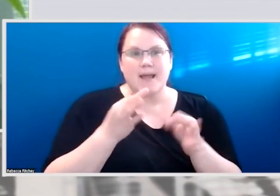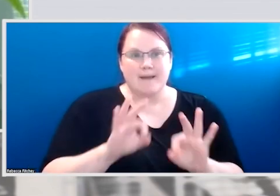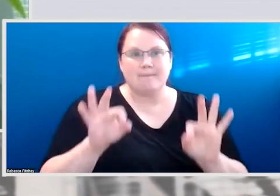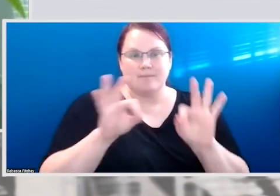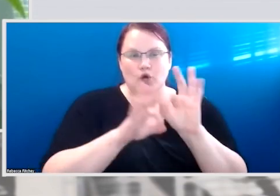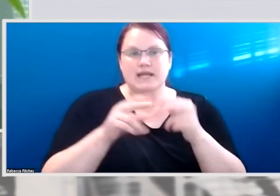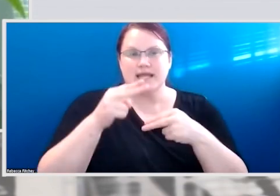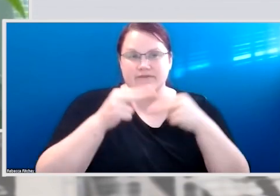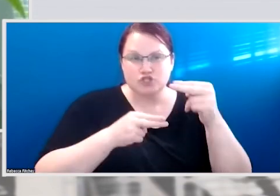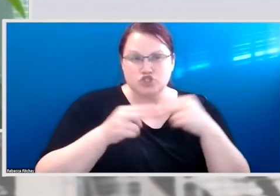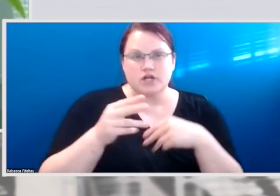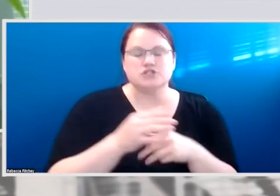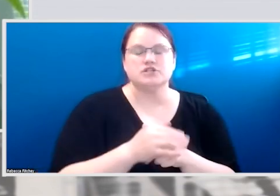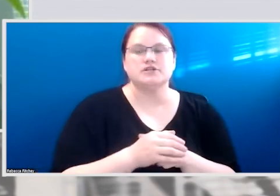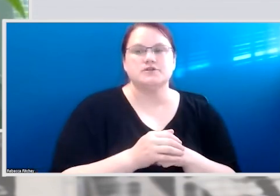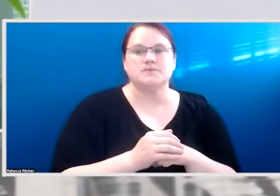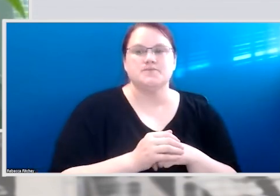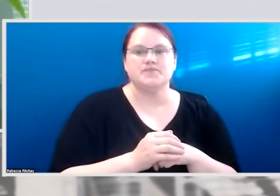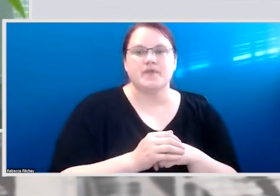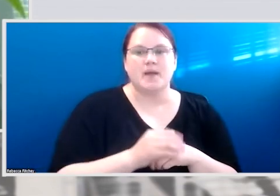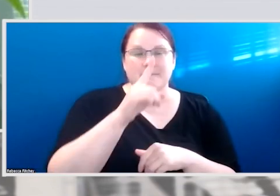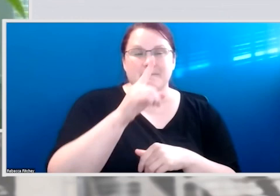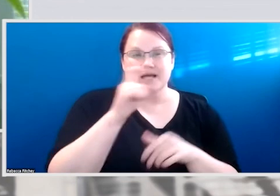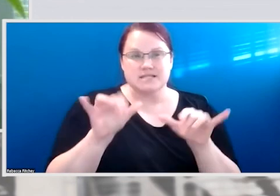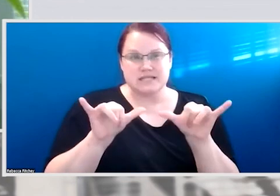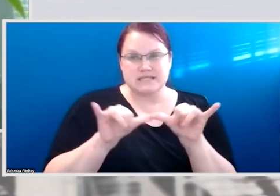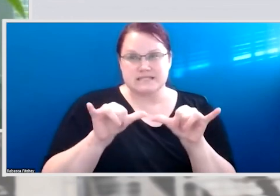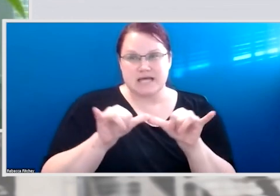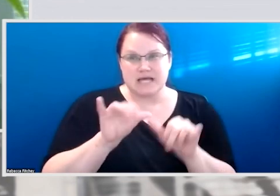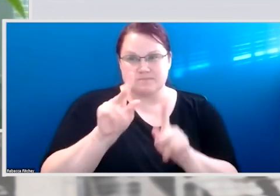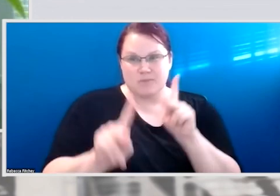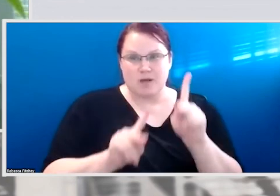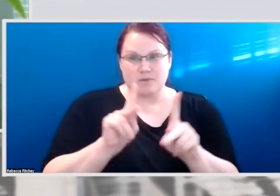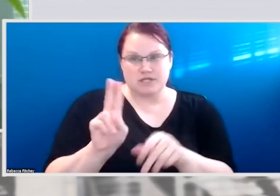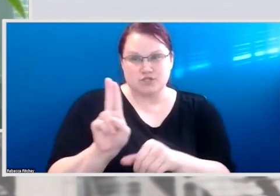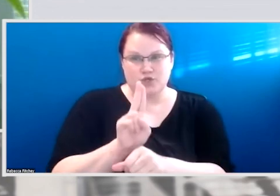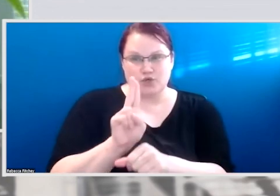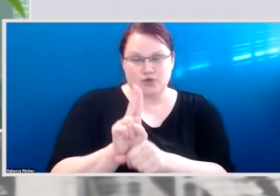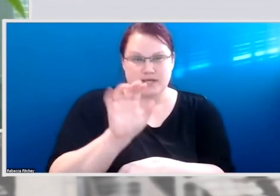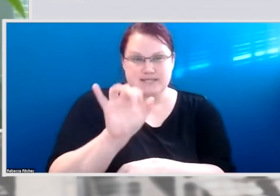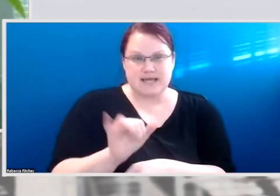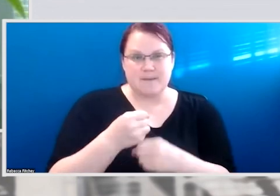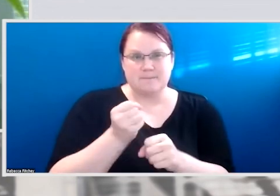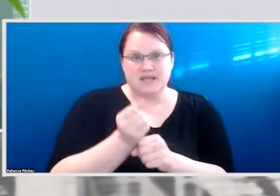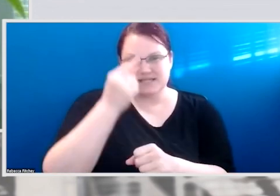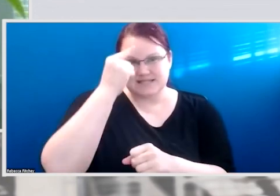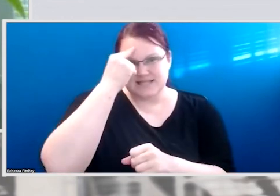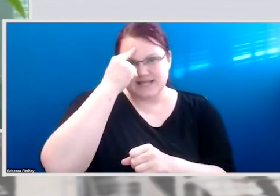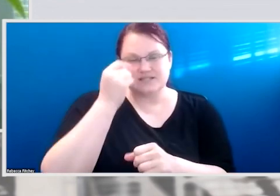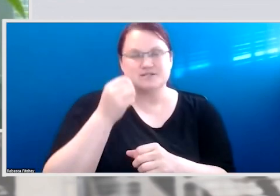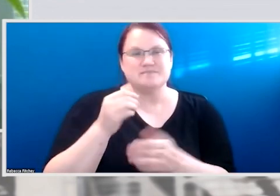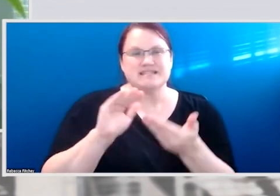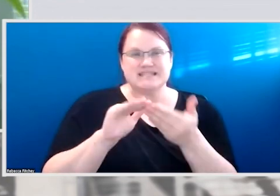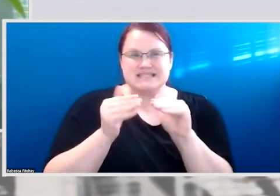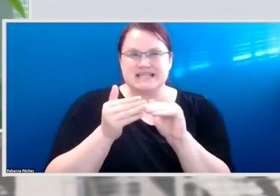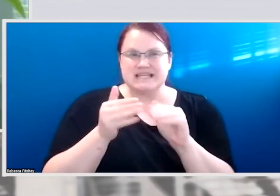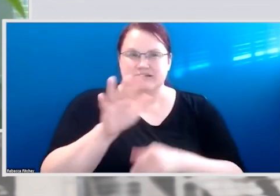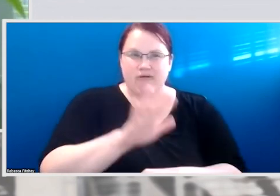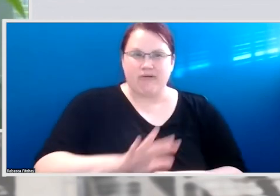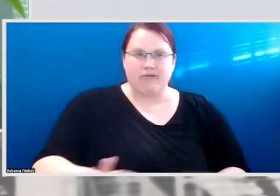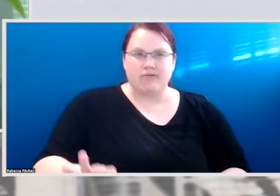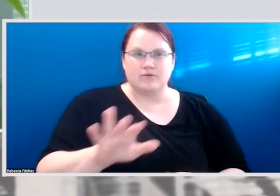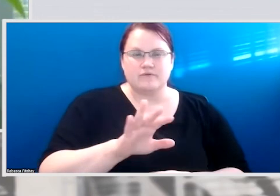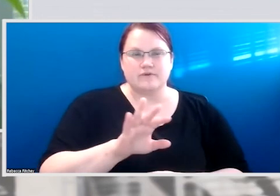also some infrastructure that, because of the size of population that would utilize it, makes sense to just be kind of citywide. So things like